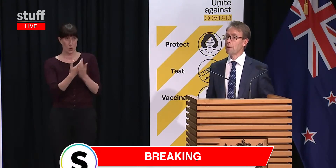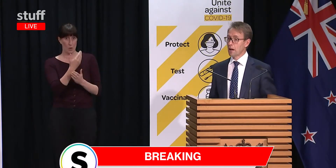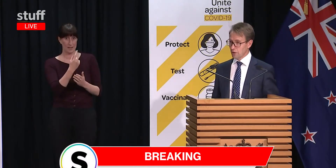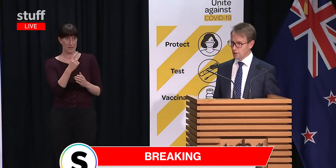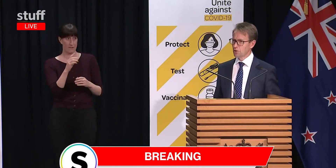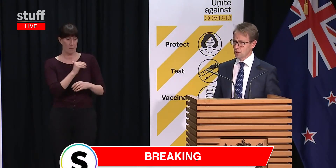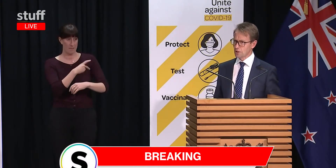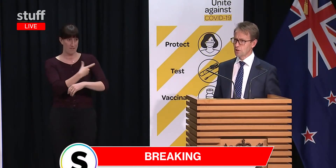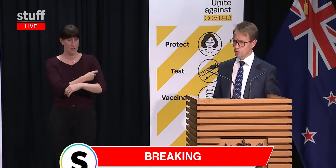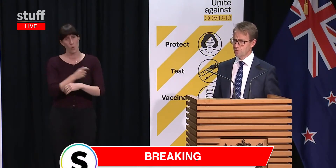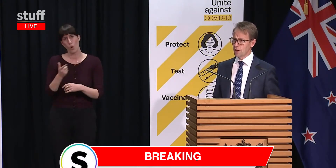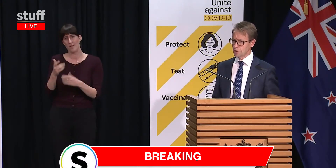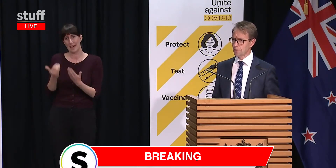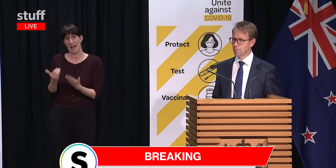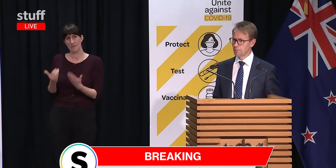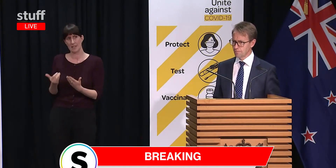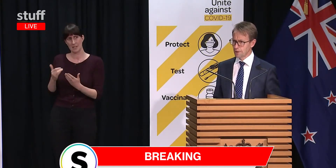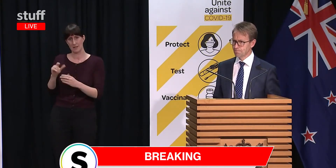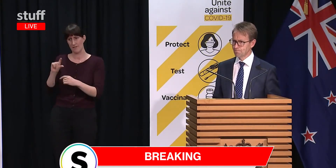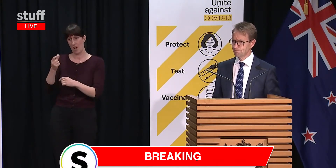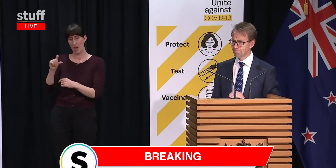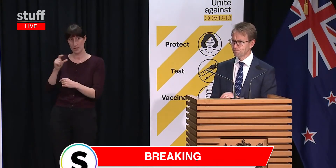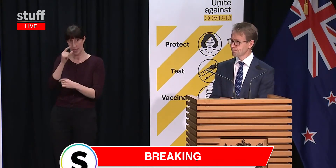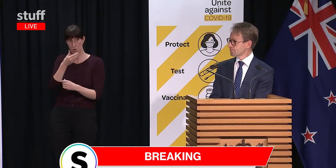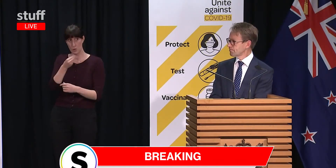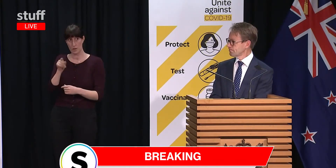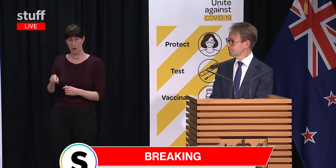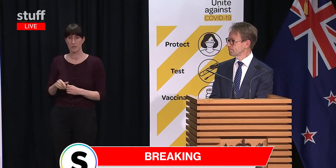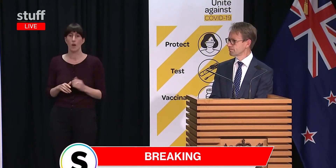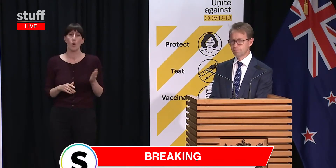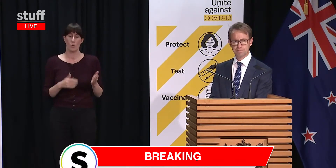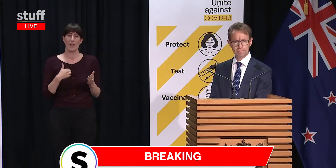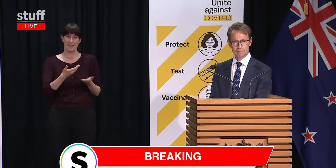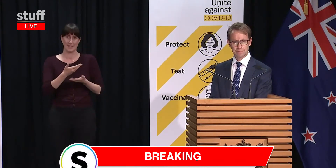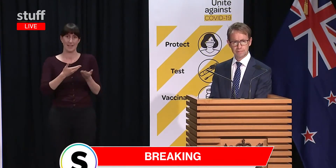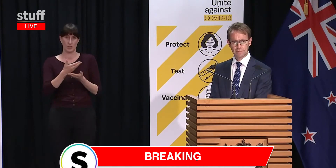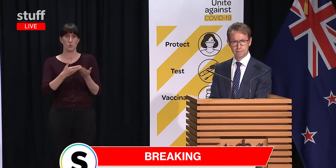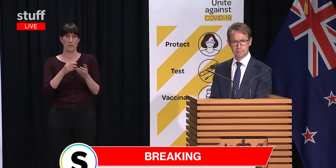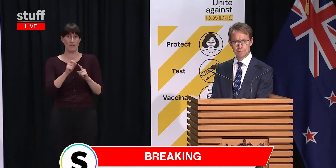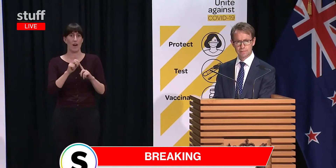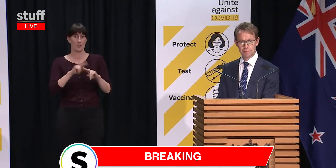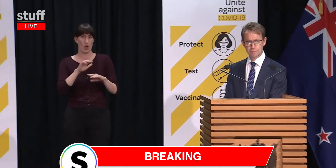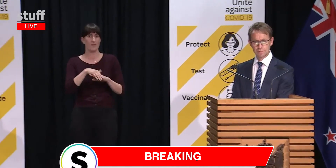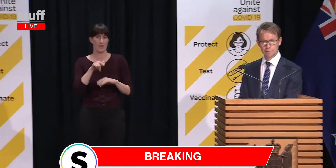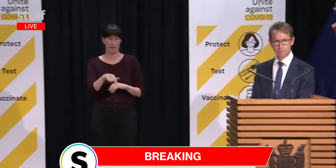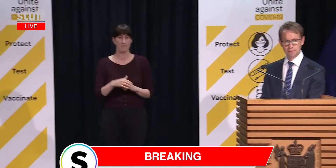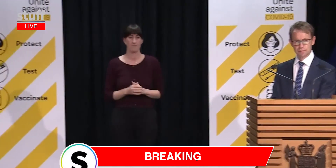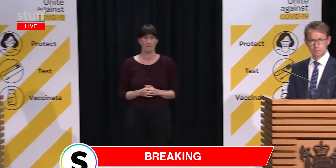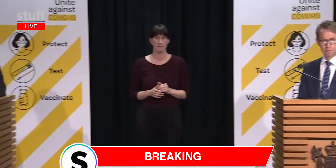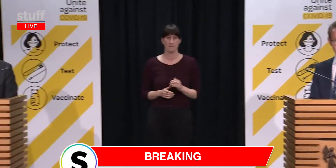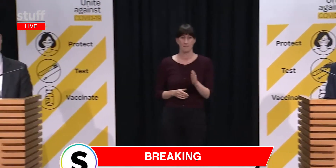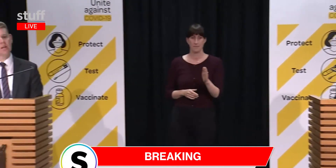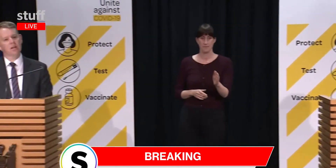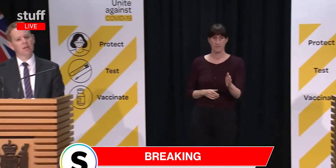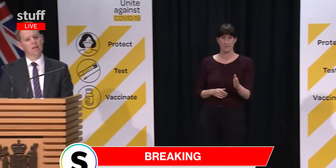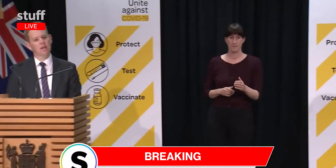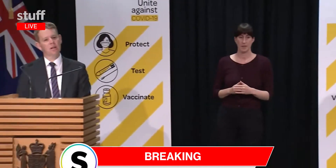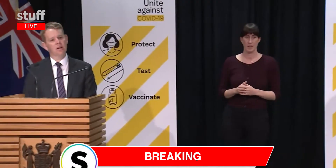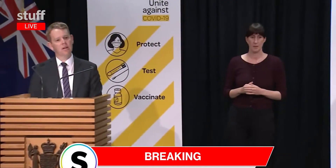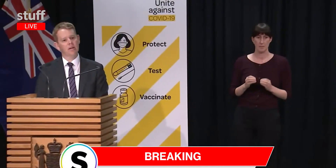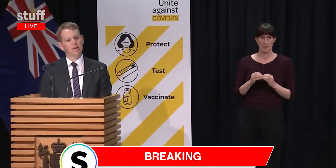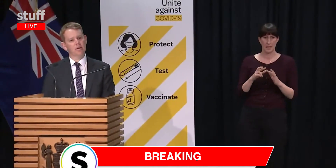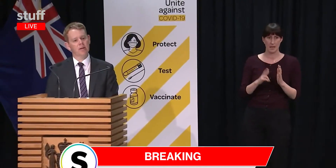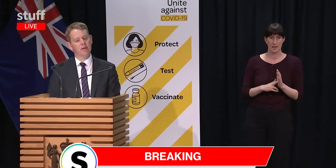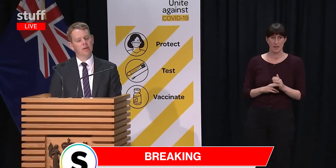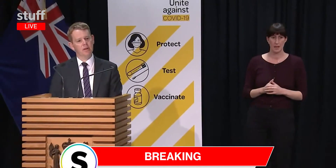it's already a part of our discussions with Pfizer. Okay, we'll finish up with Dean and the agenda. Minister Wood and the Prime Minister yesterday said they're looking at